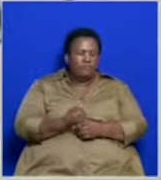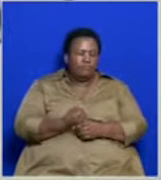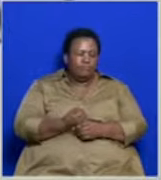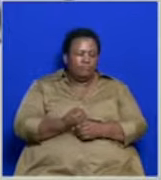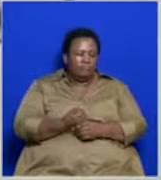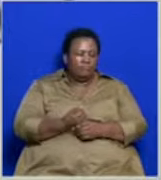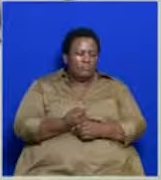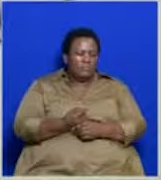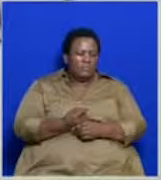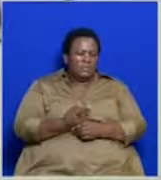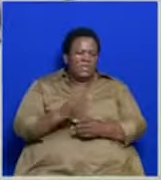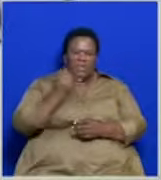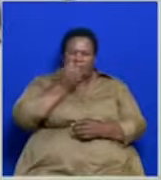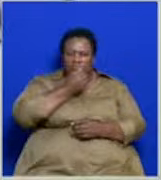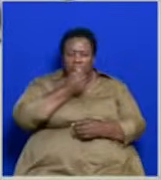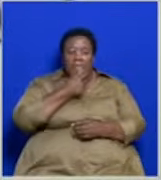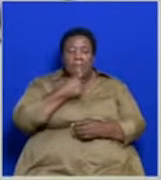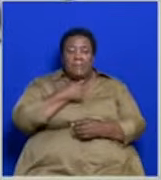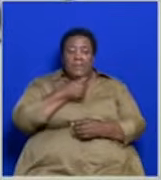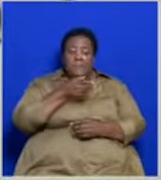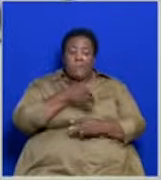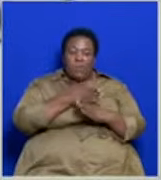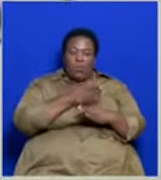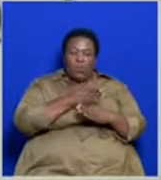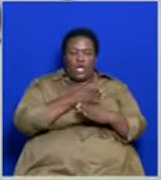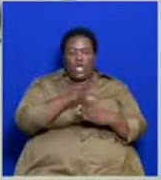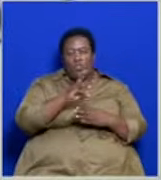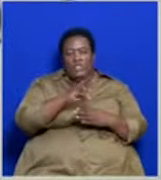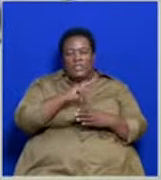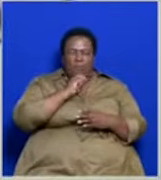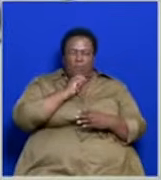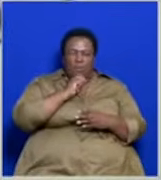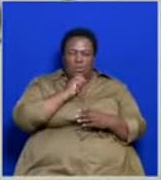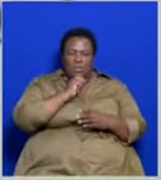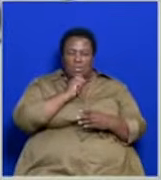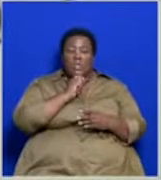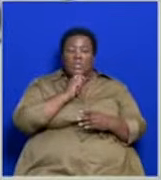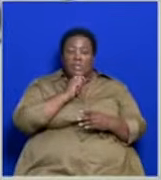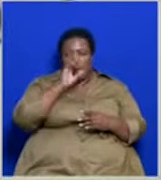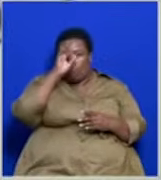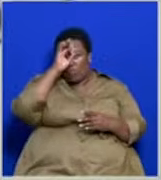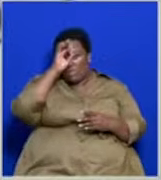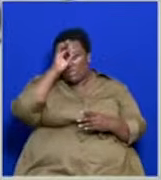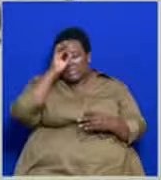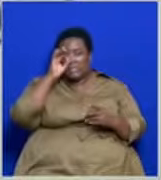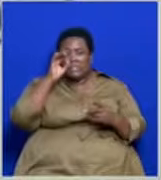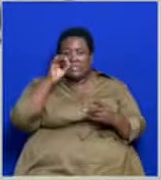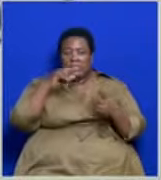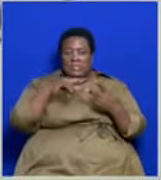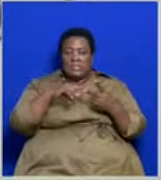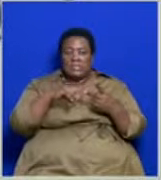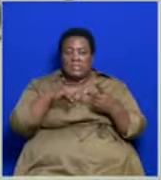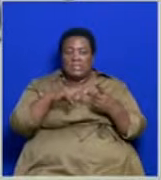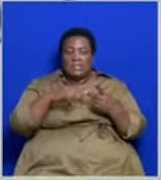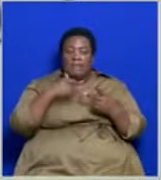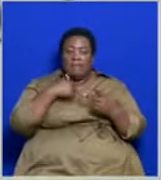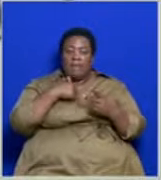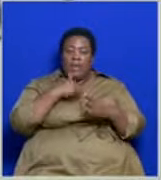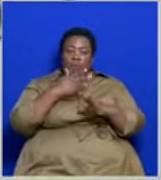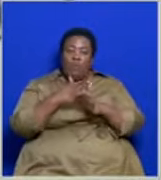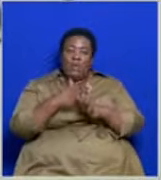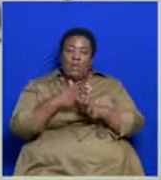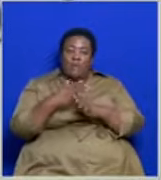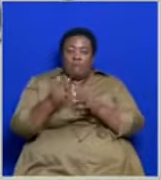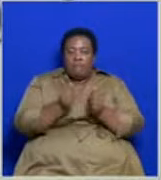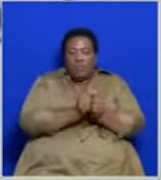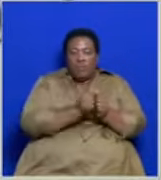at work on Thursday early morning when a police officer and my workmates came to my truck and informed me that